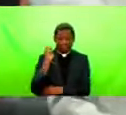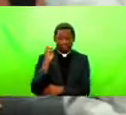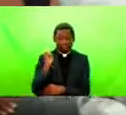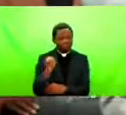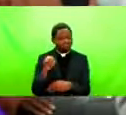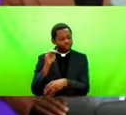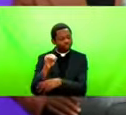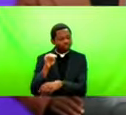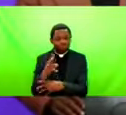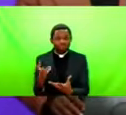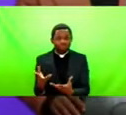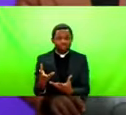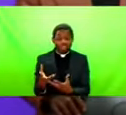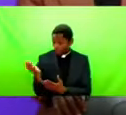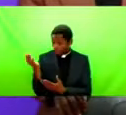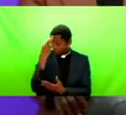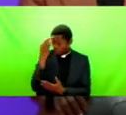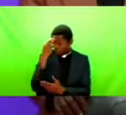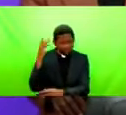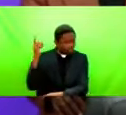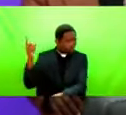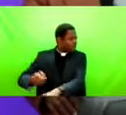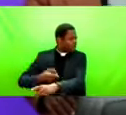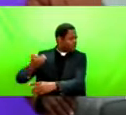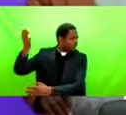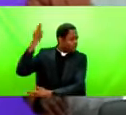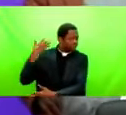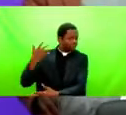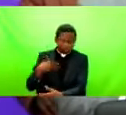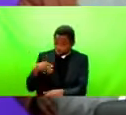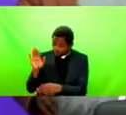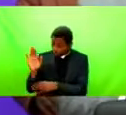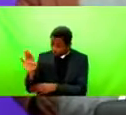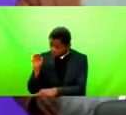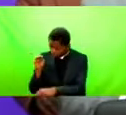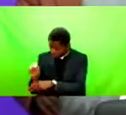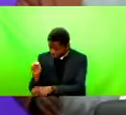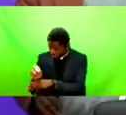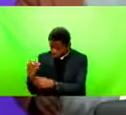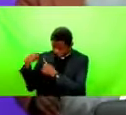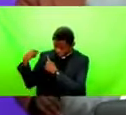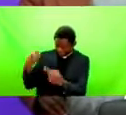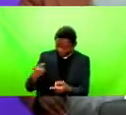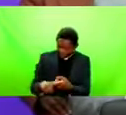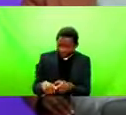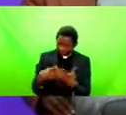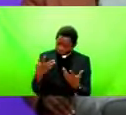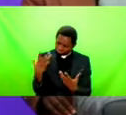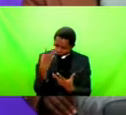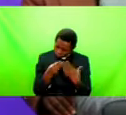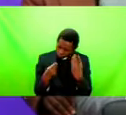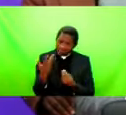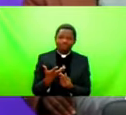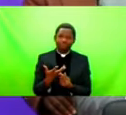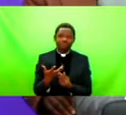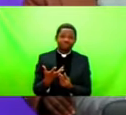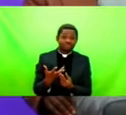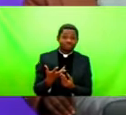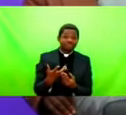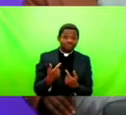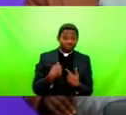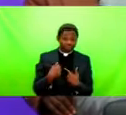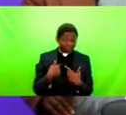long time ago and have admired his ministry since those days. Honestly, I was afraid to go into